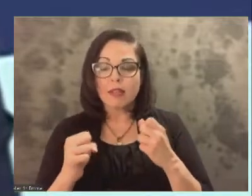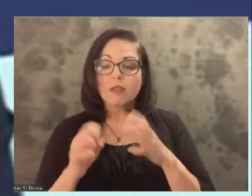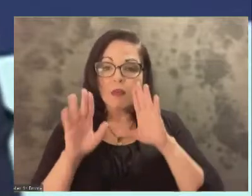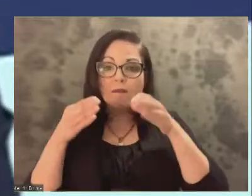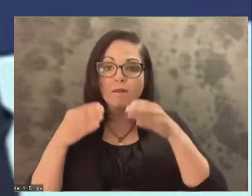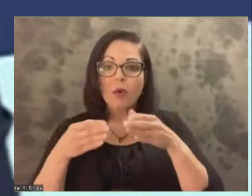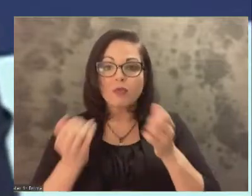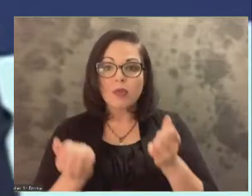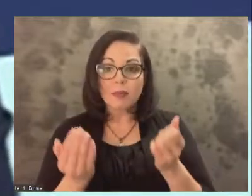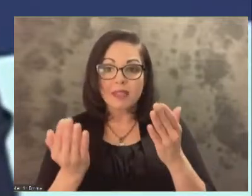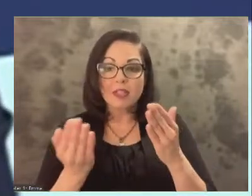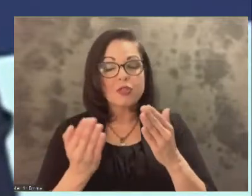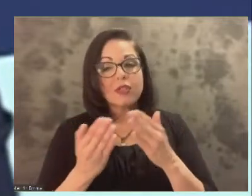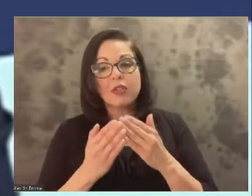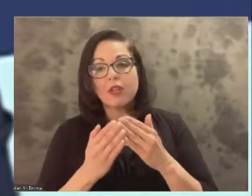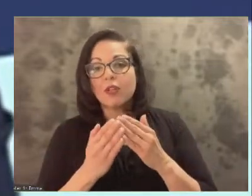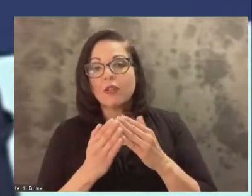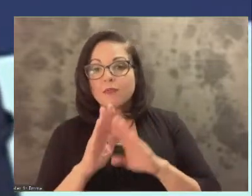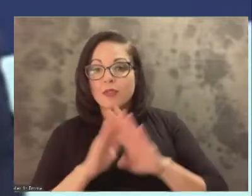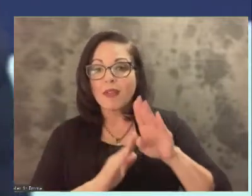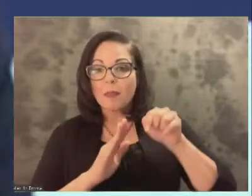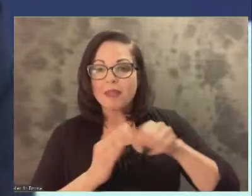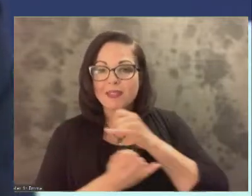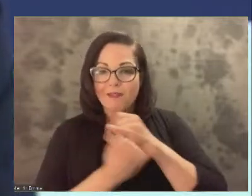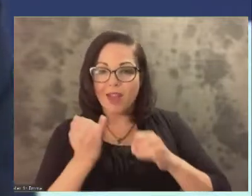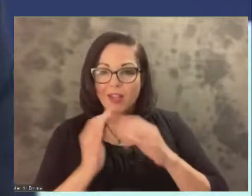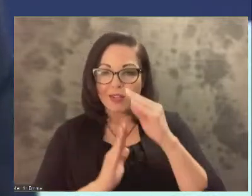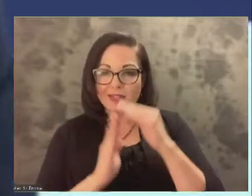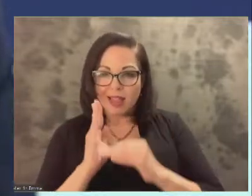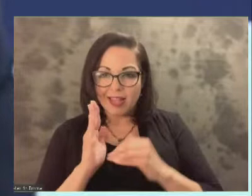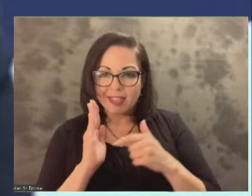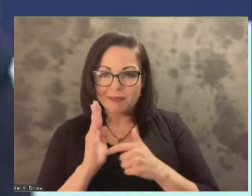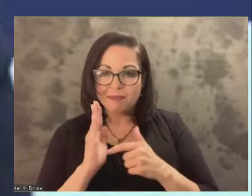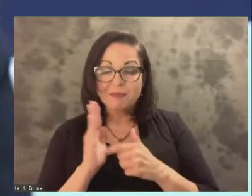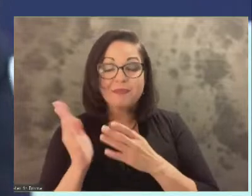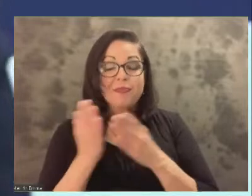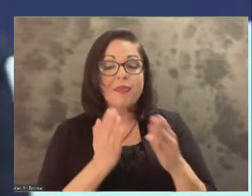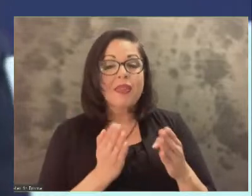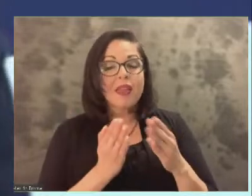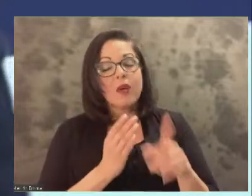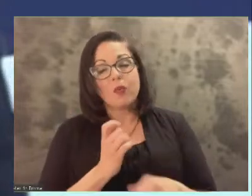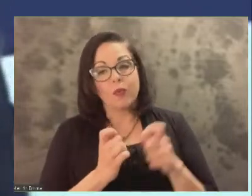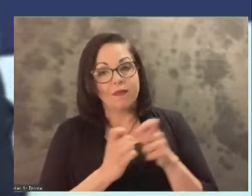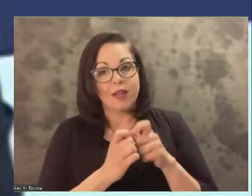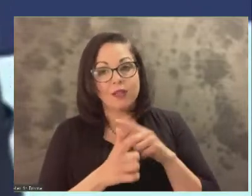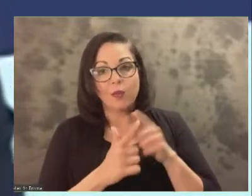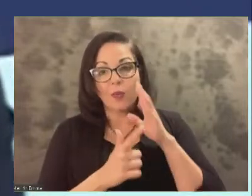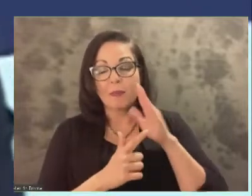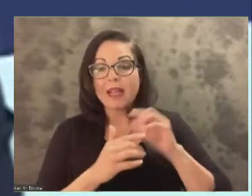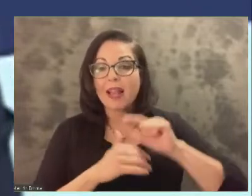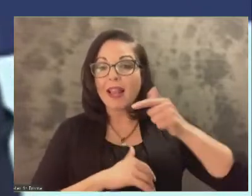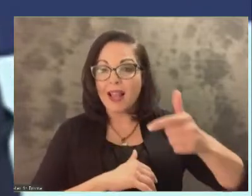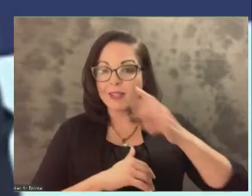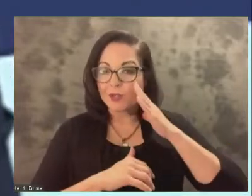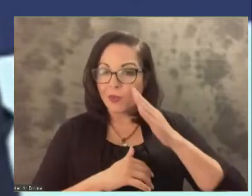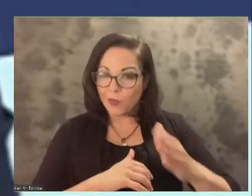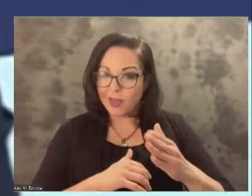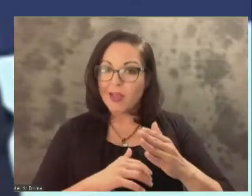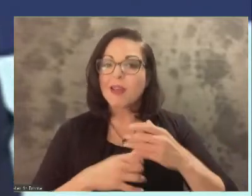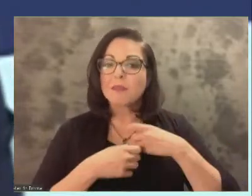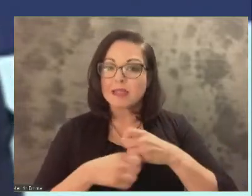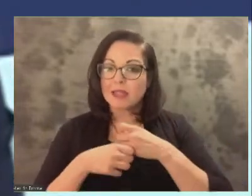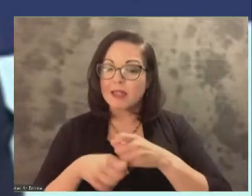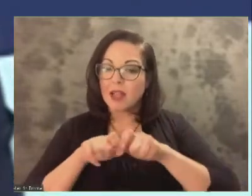this final slate. The refined recommendations will next be synthesized into the task force final